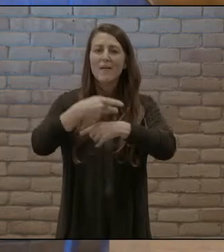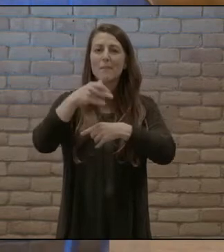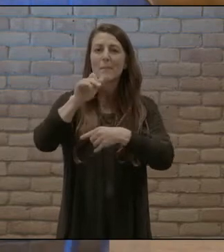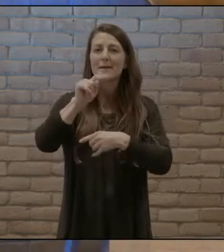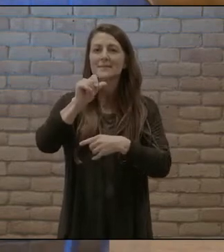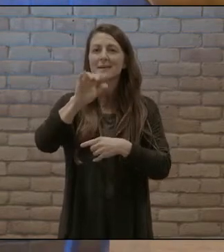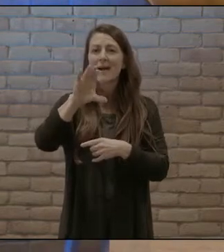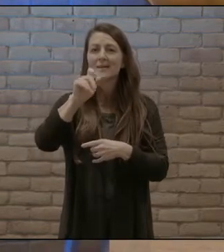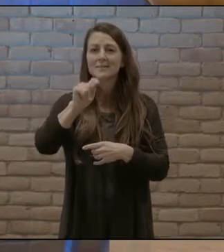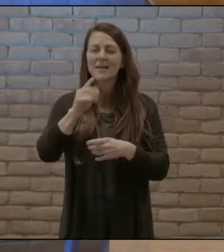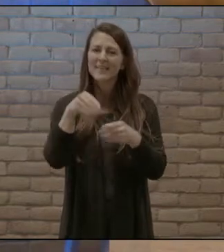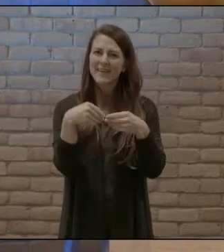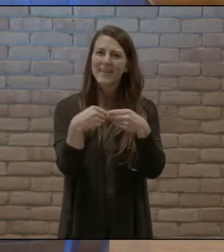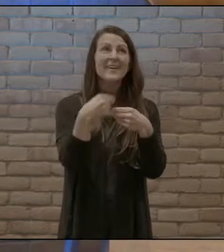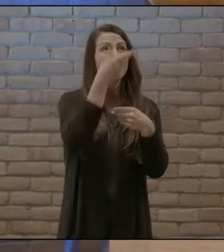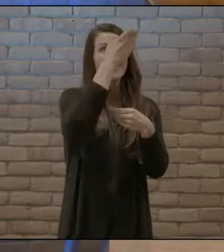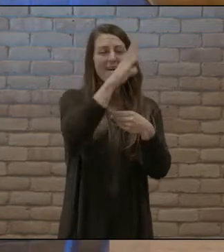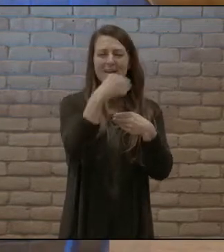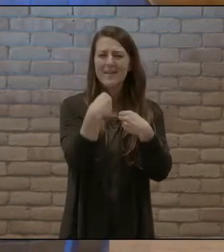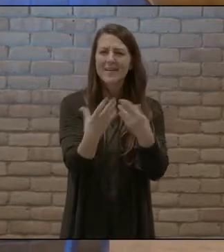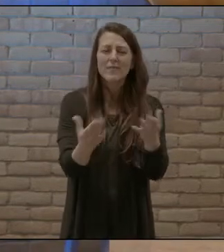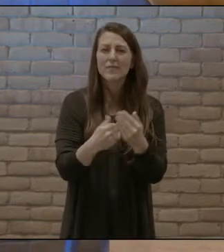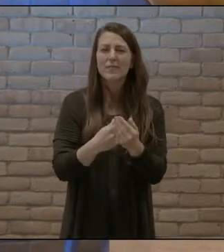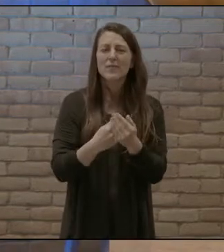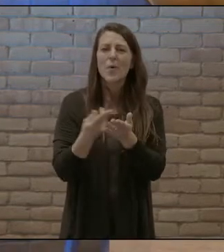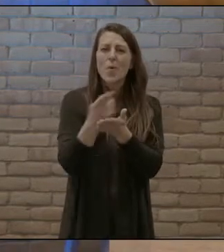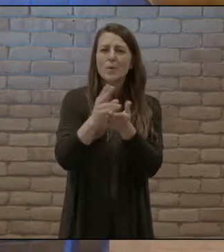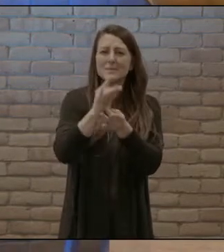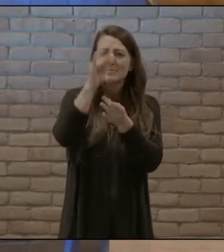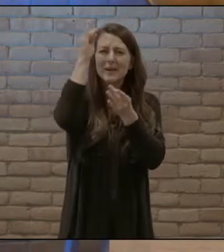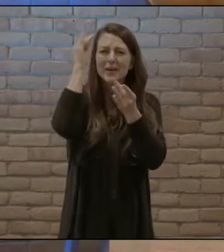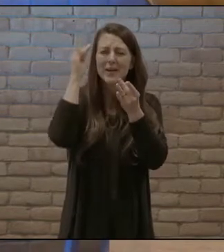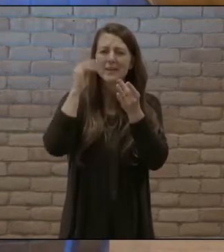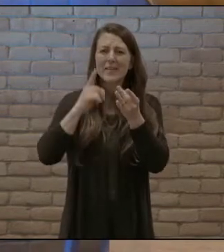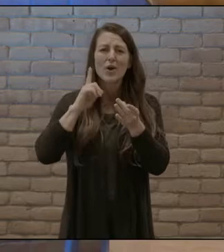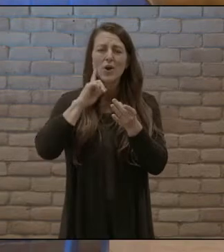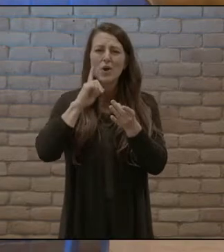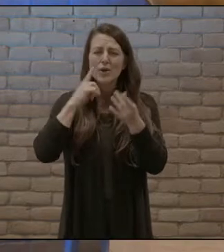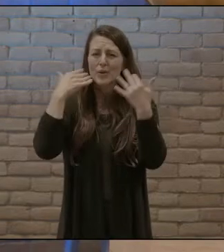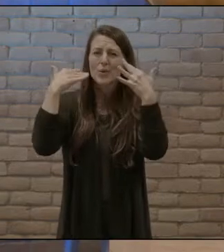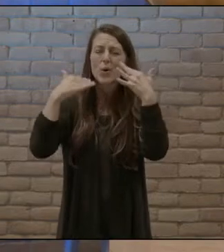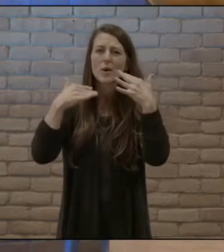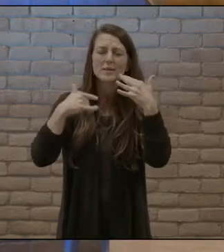loud noise. And they all come running. And they were bewildered, don't you love that word, to